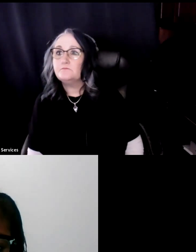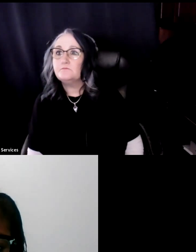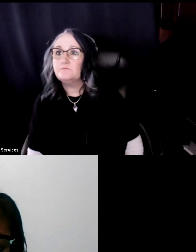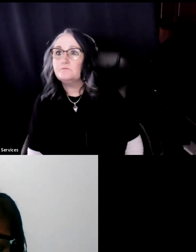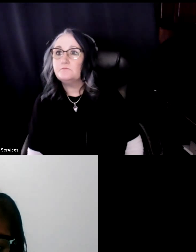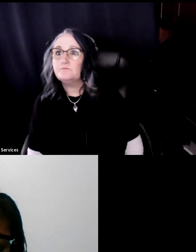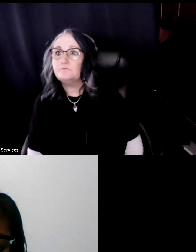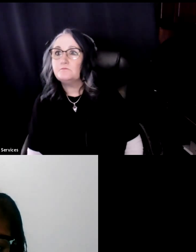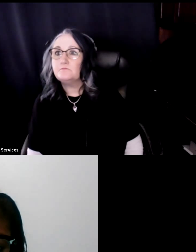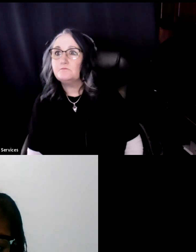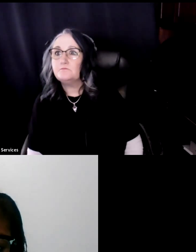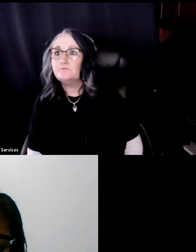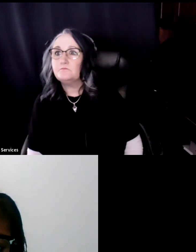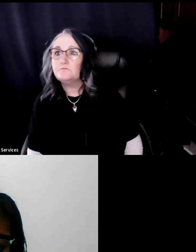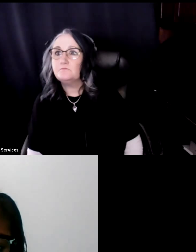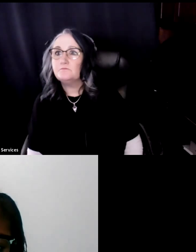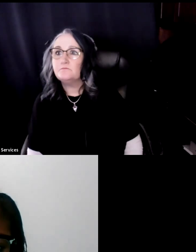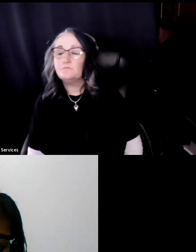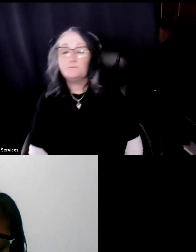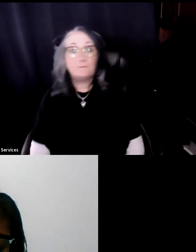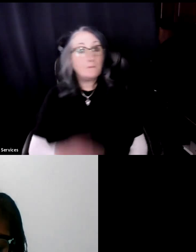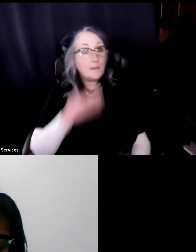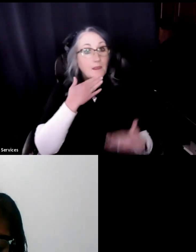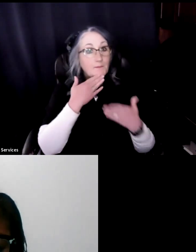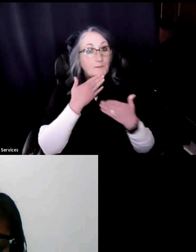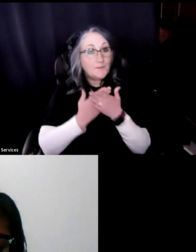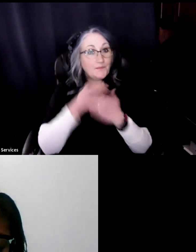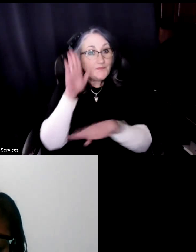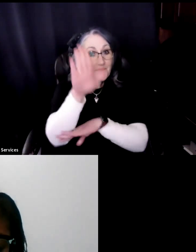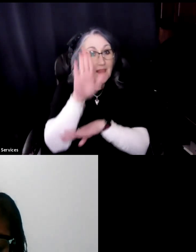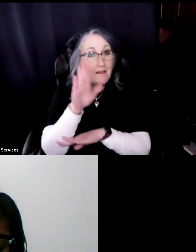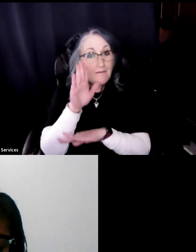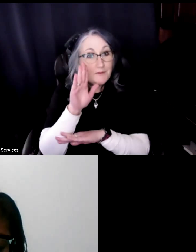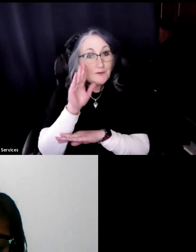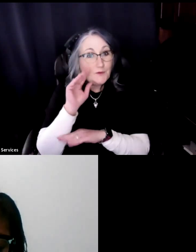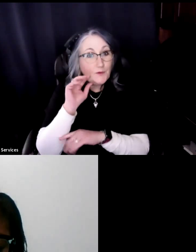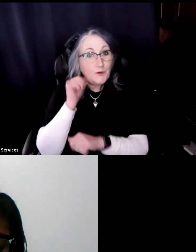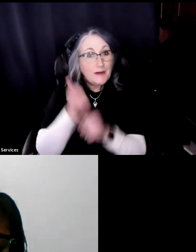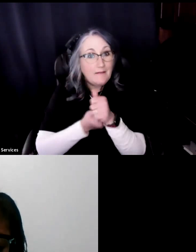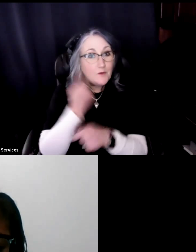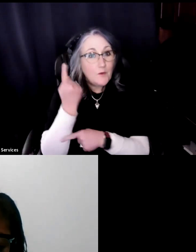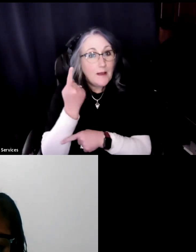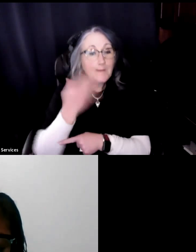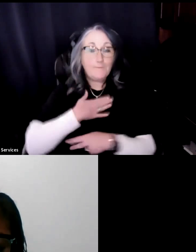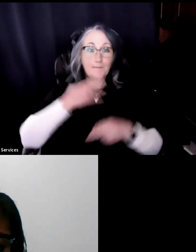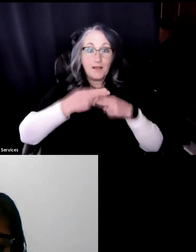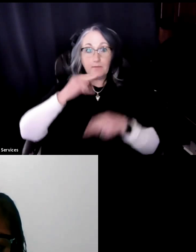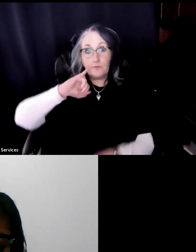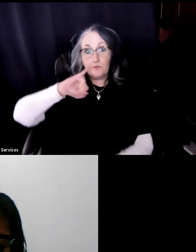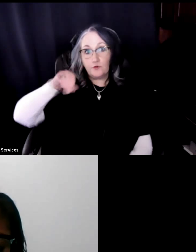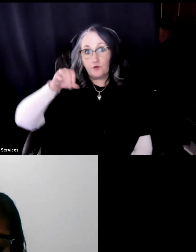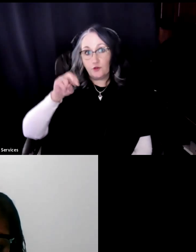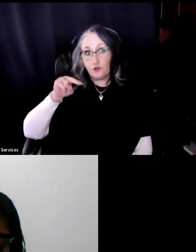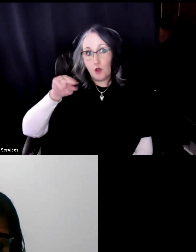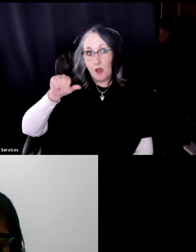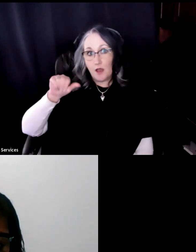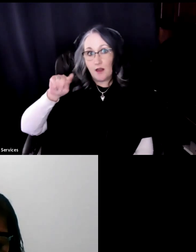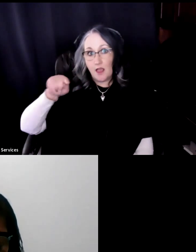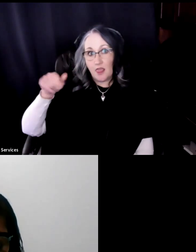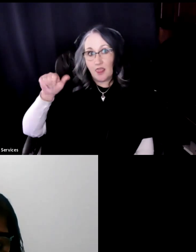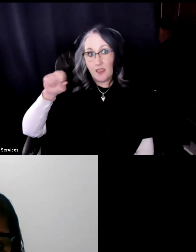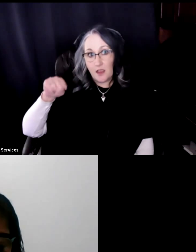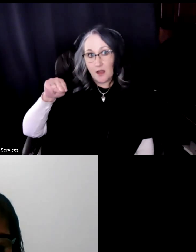All right, we're going to get started. Good afternoon, everyone. My name is Jonathan Novick, and I am the Outreach Manager for the New York